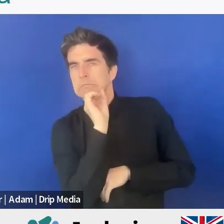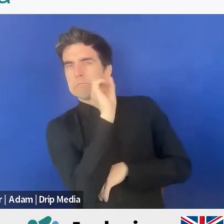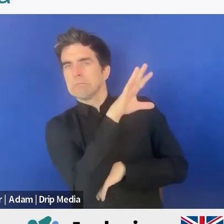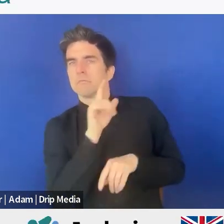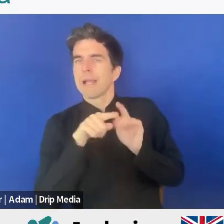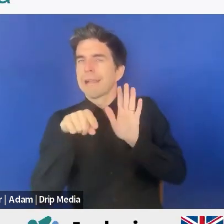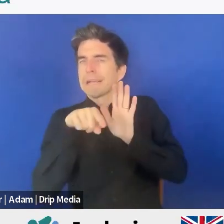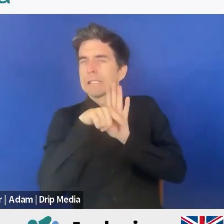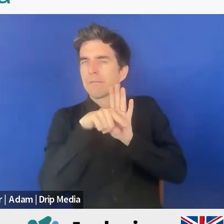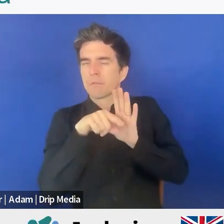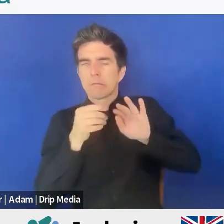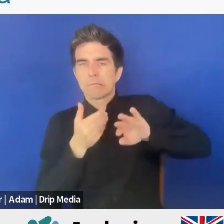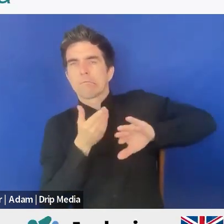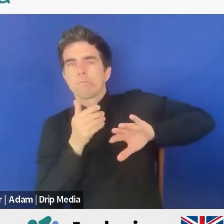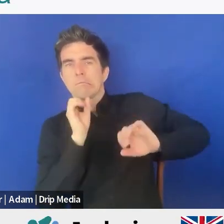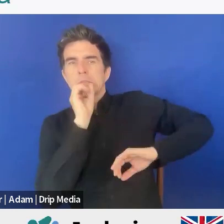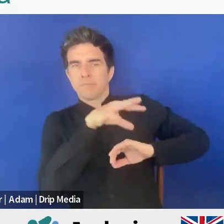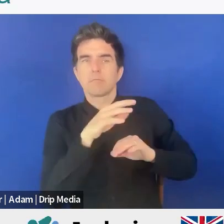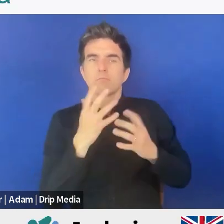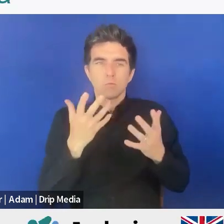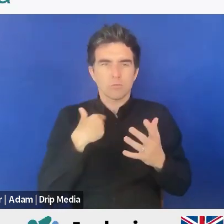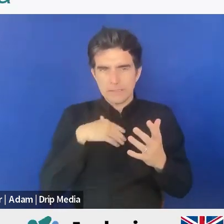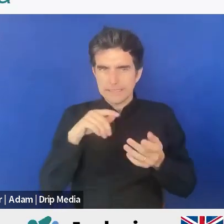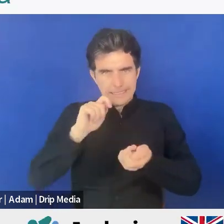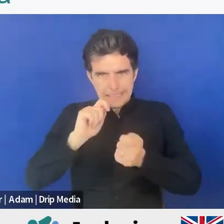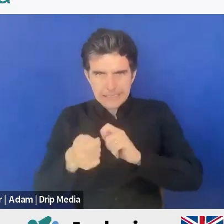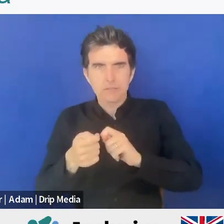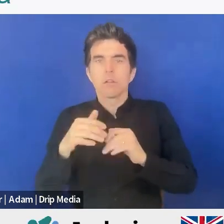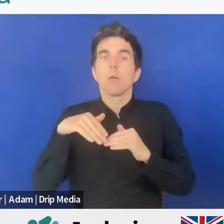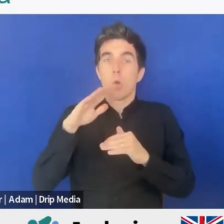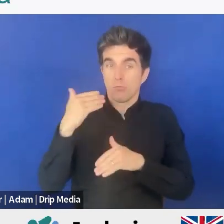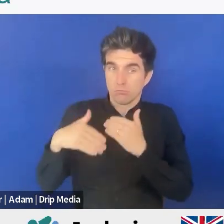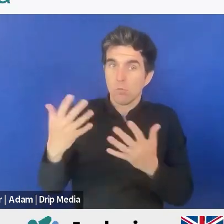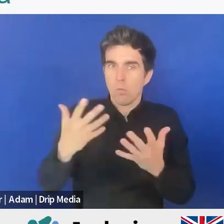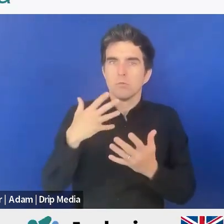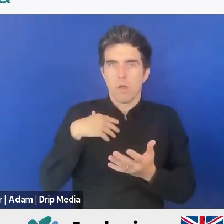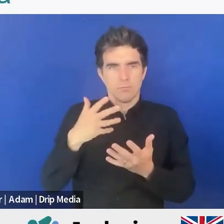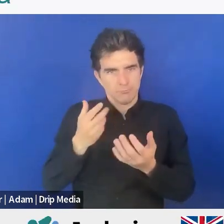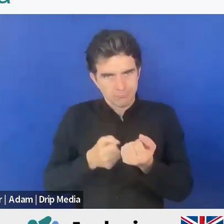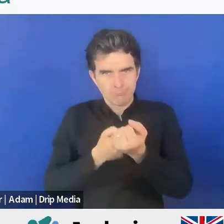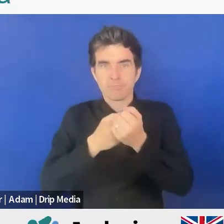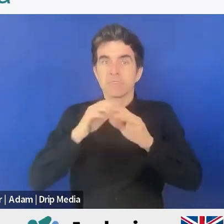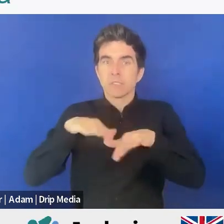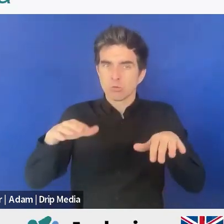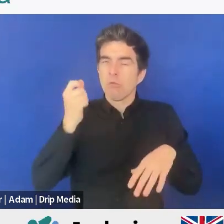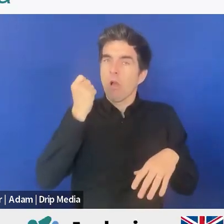awareness, helping children to realise and their parents to realise the rights of the additional support that they could get through